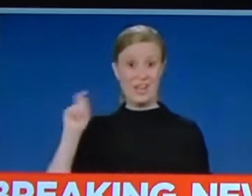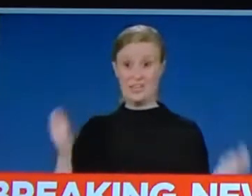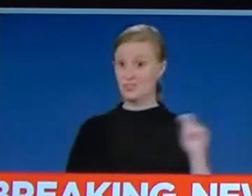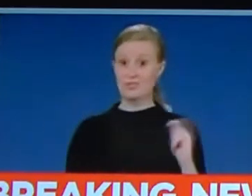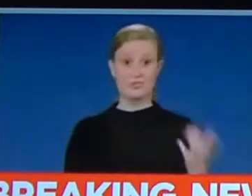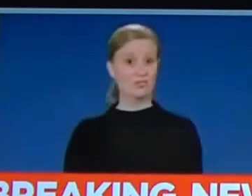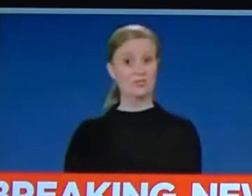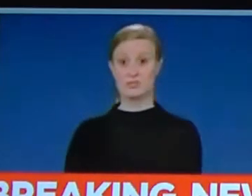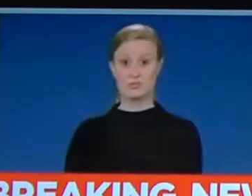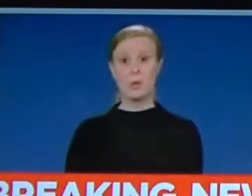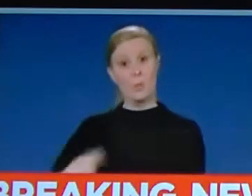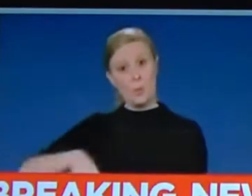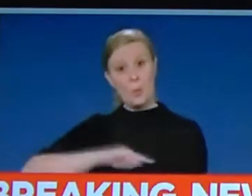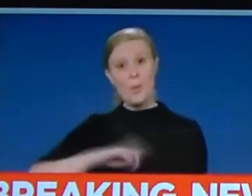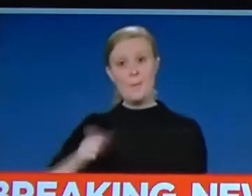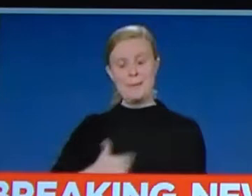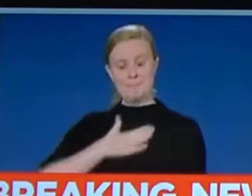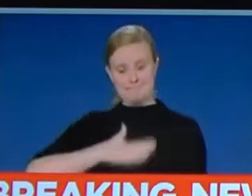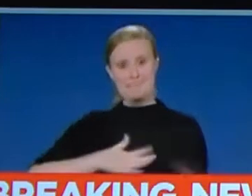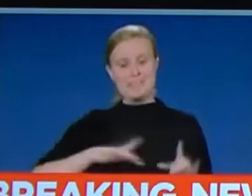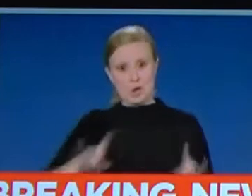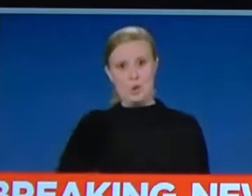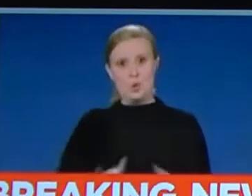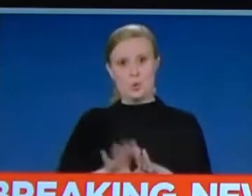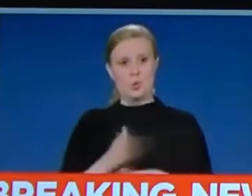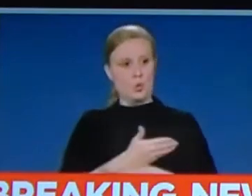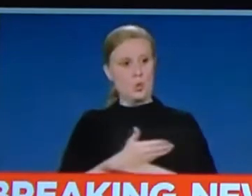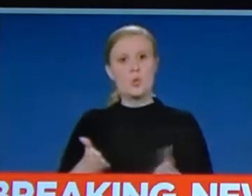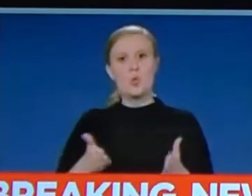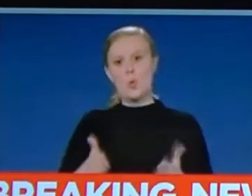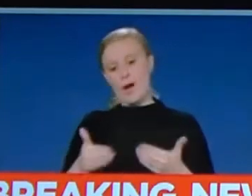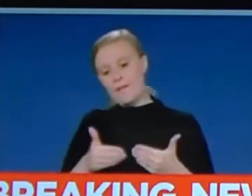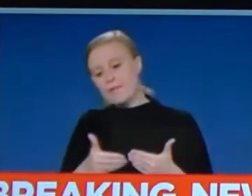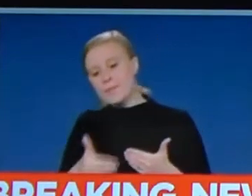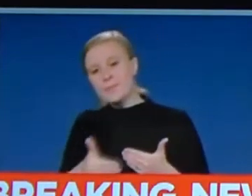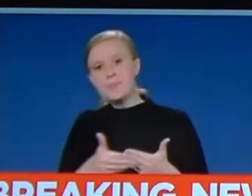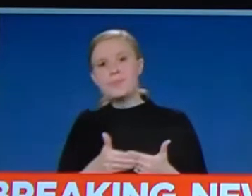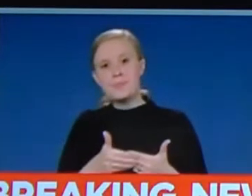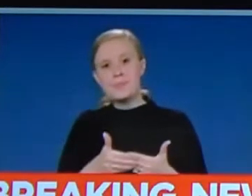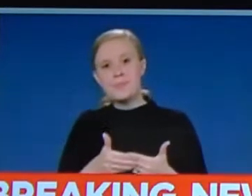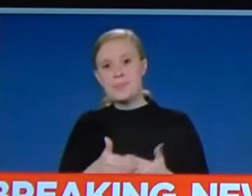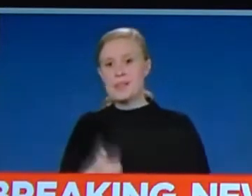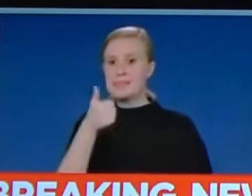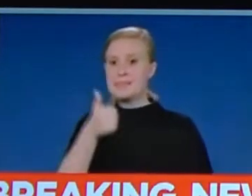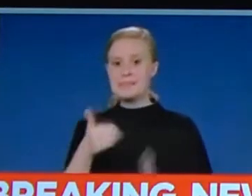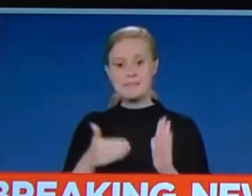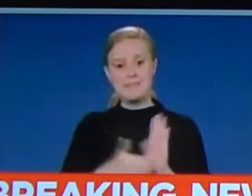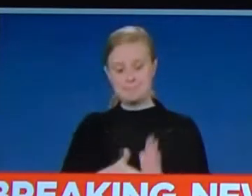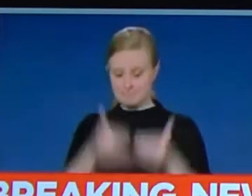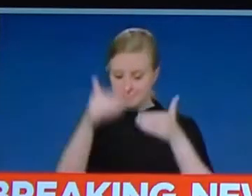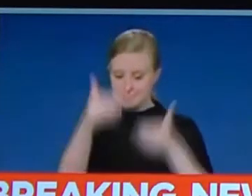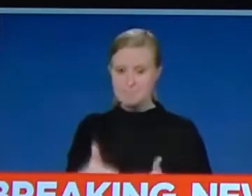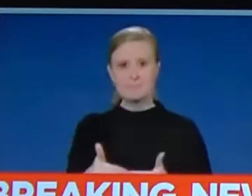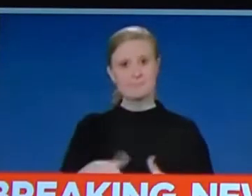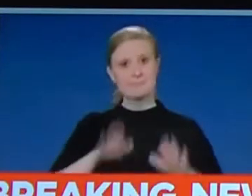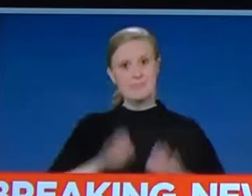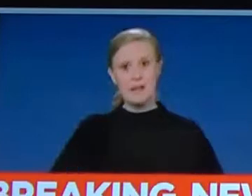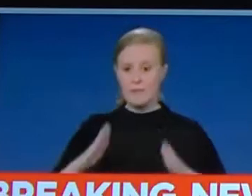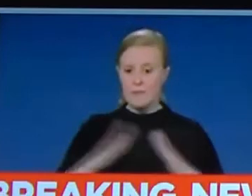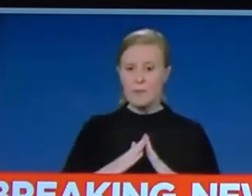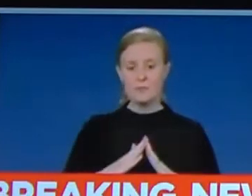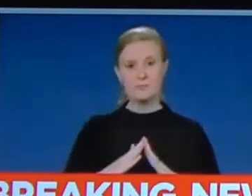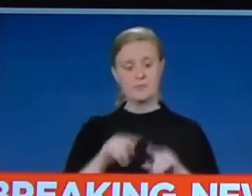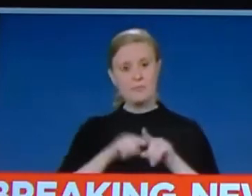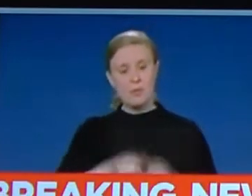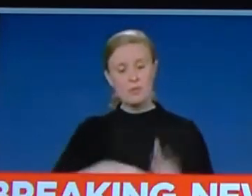now need to get used to and settle into for that haul over the next 6 months. That is something